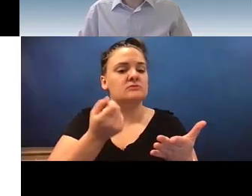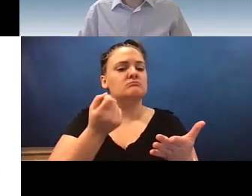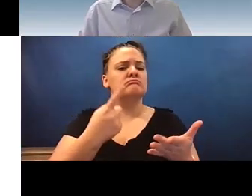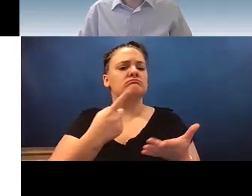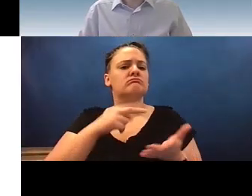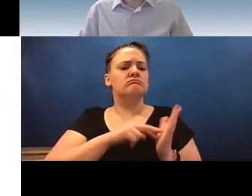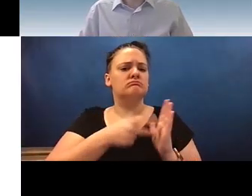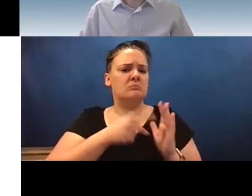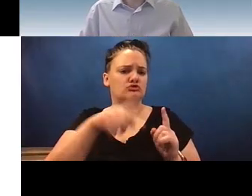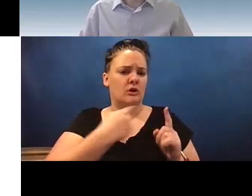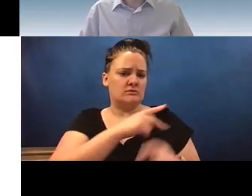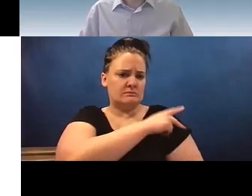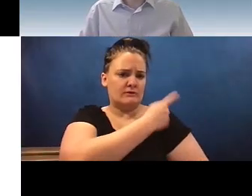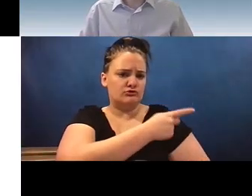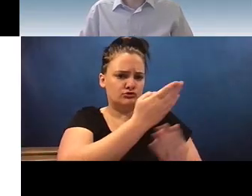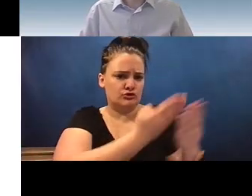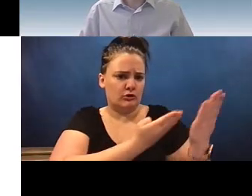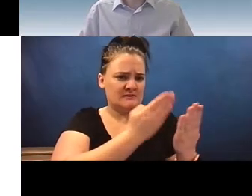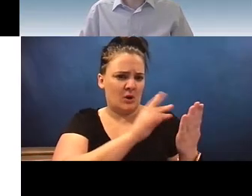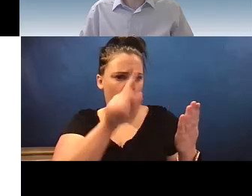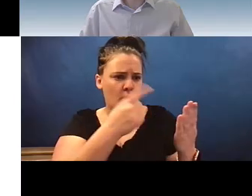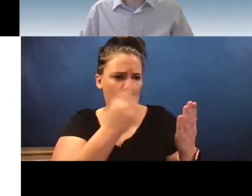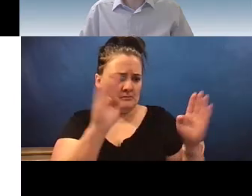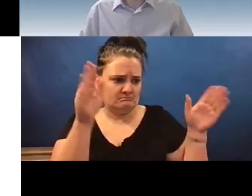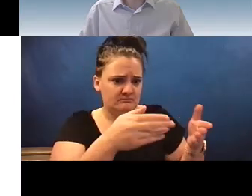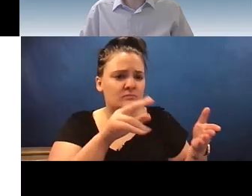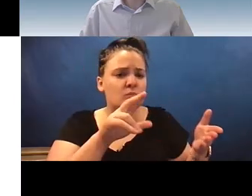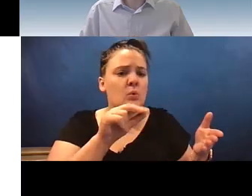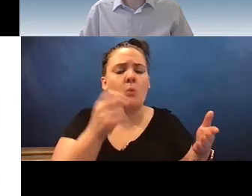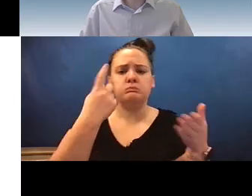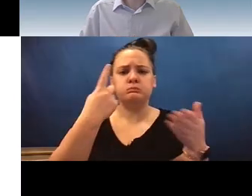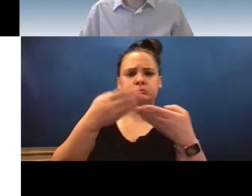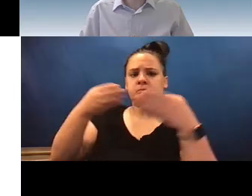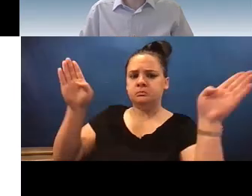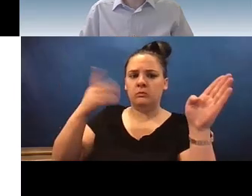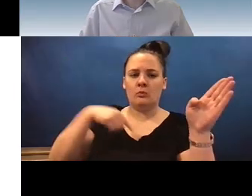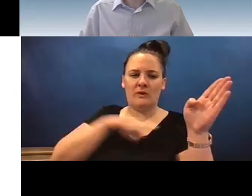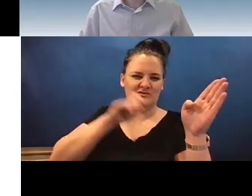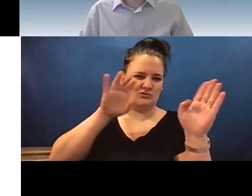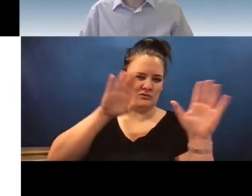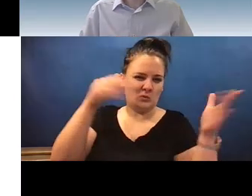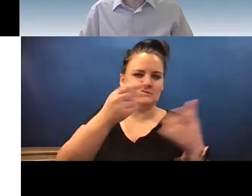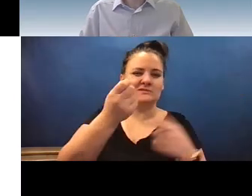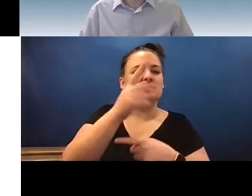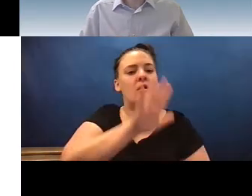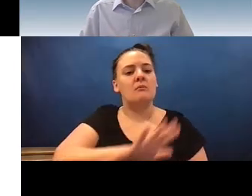services. Investment earnings are a large portion of Colorado hospital earnings, roughly 50%.